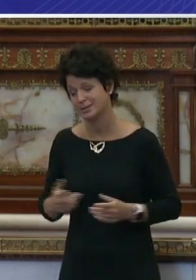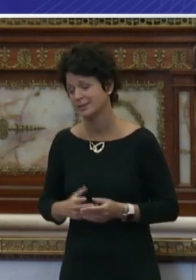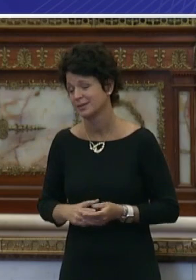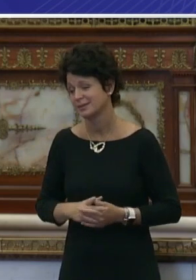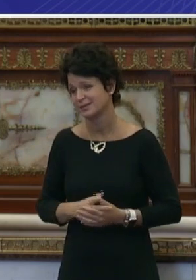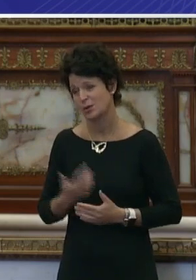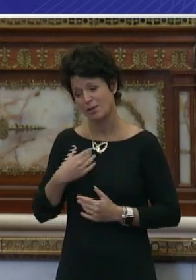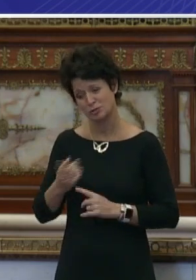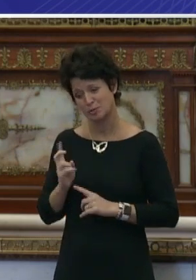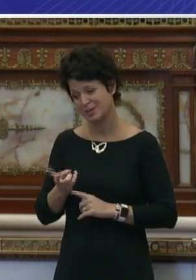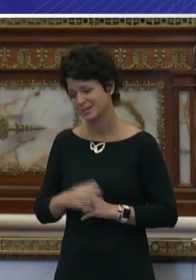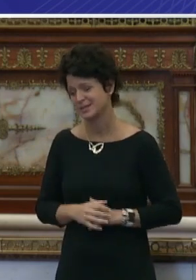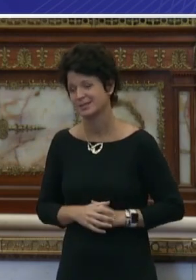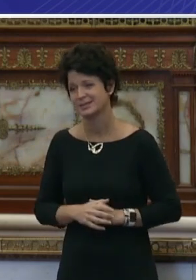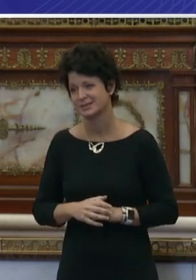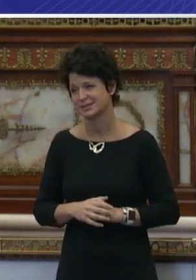minutes.